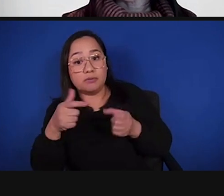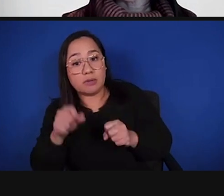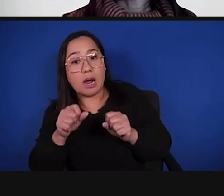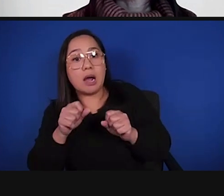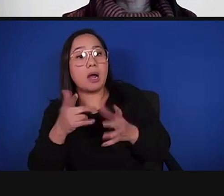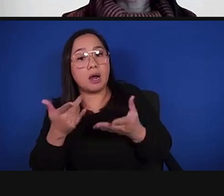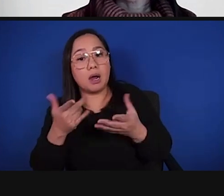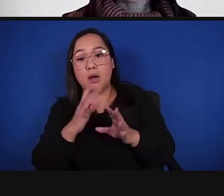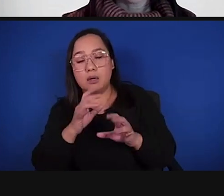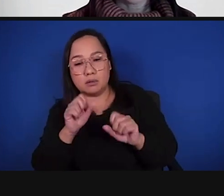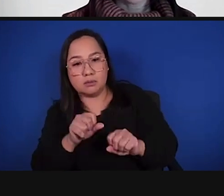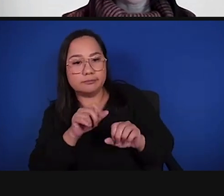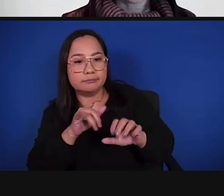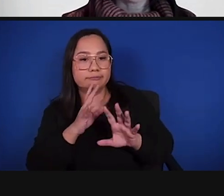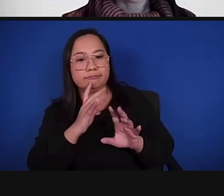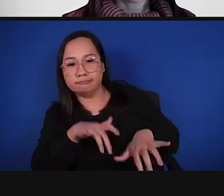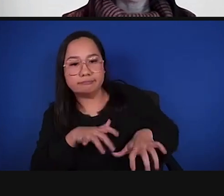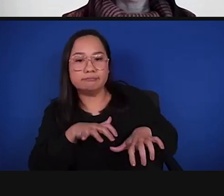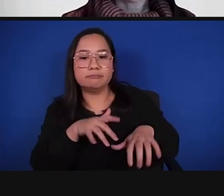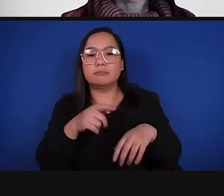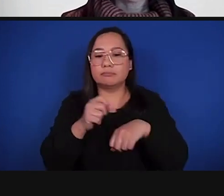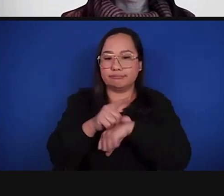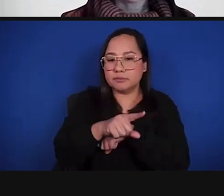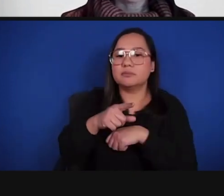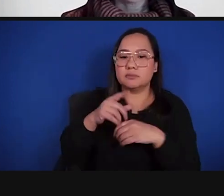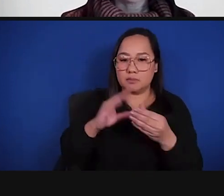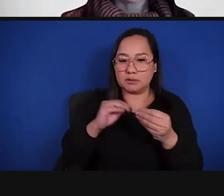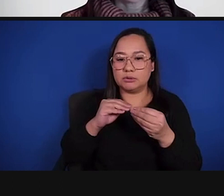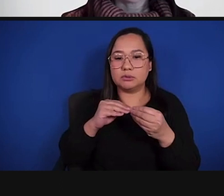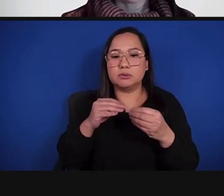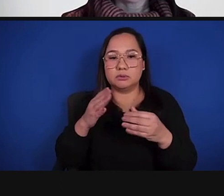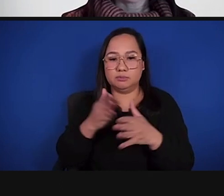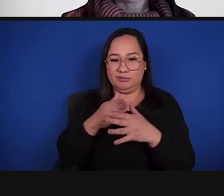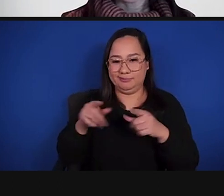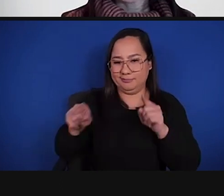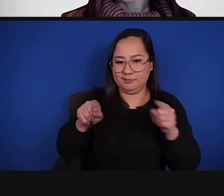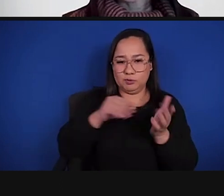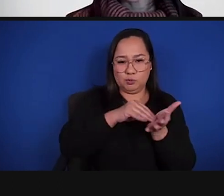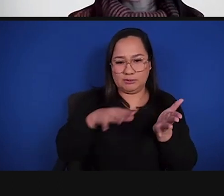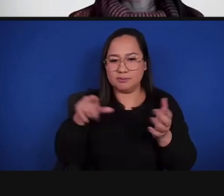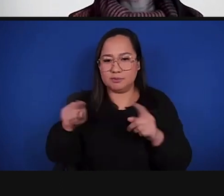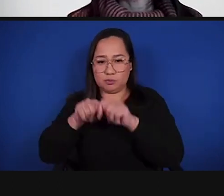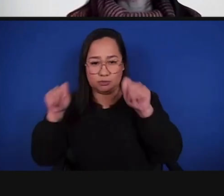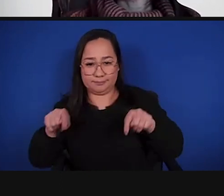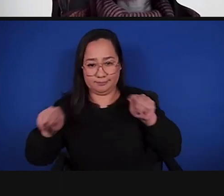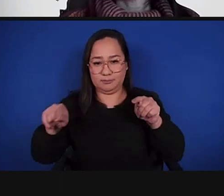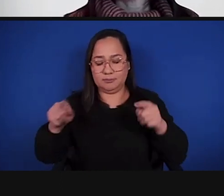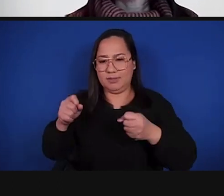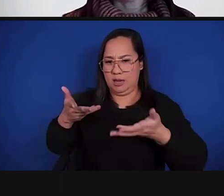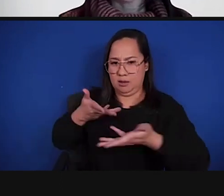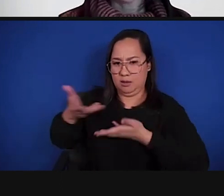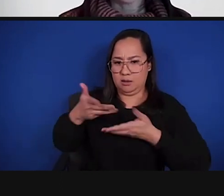room briefly and they'll be right back. TypeWell also includes math mode, so it's really great for STEM classes. It allows us to